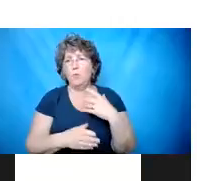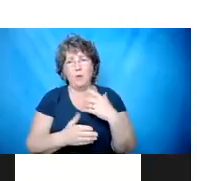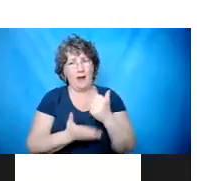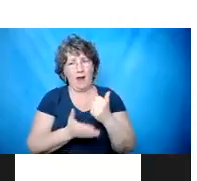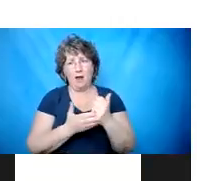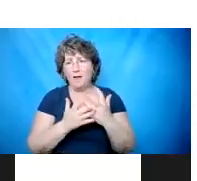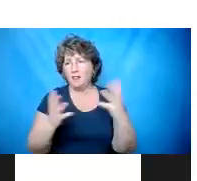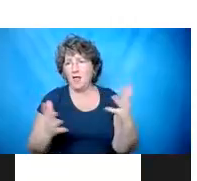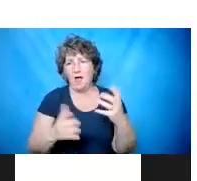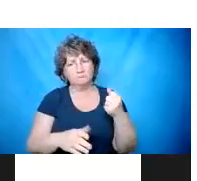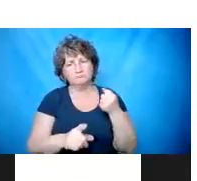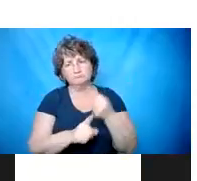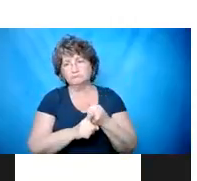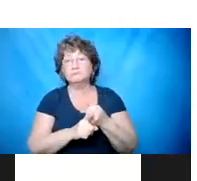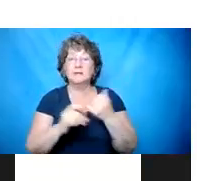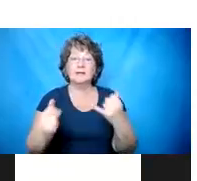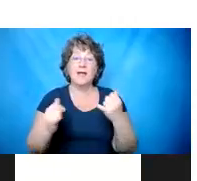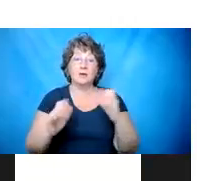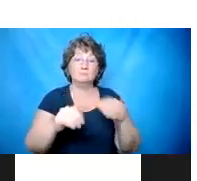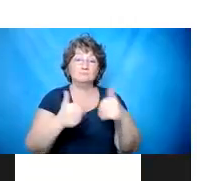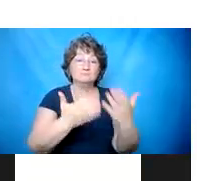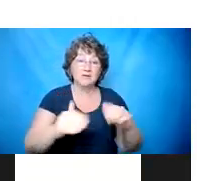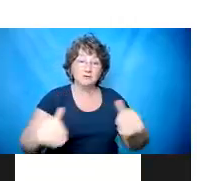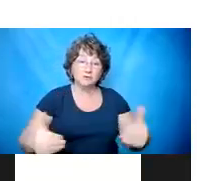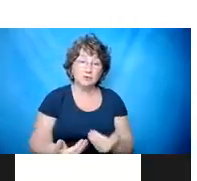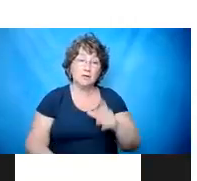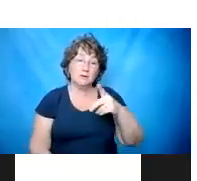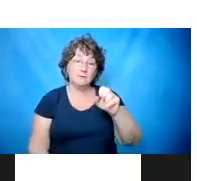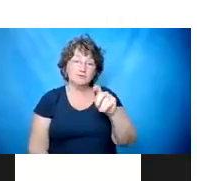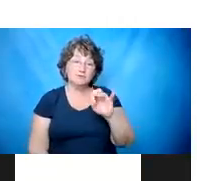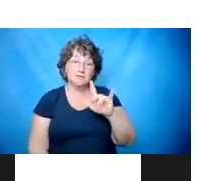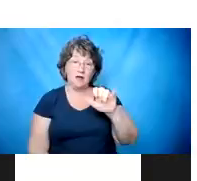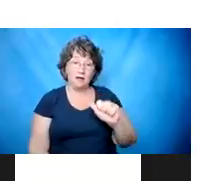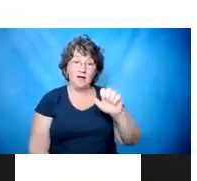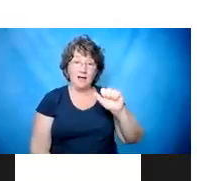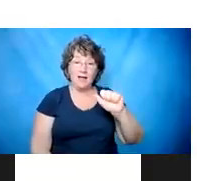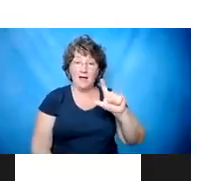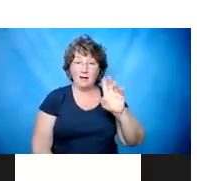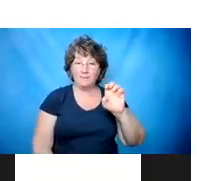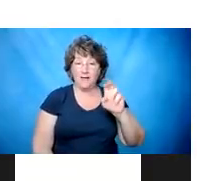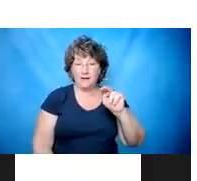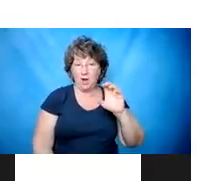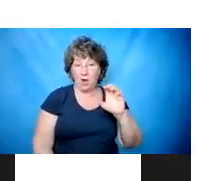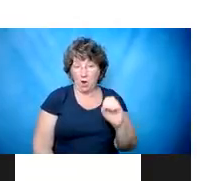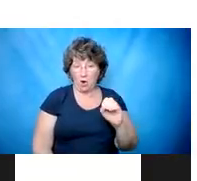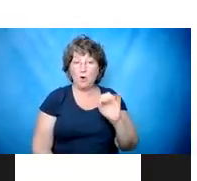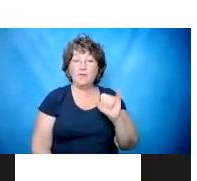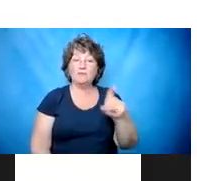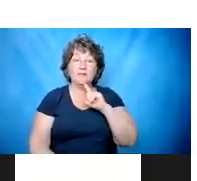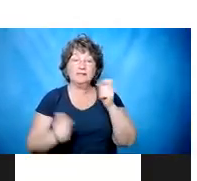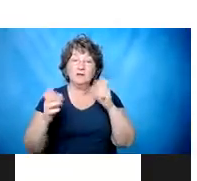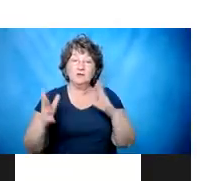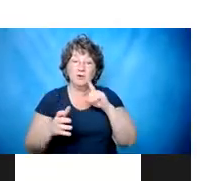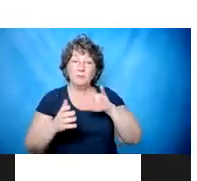introduce Patricia Albano, Director of Projects and Outreach with the ARC of California, as well as Congreso Familiar, to share